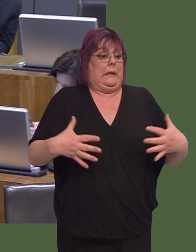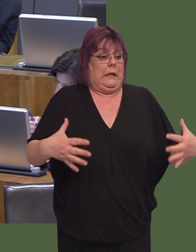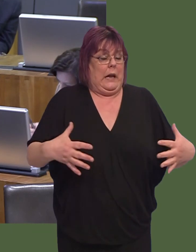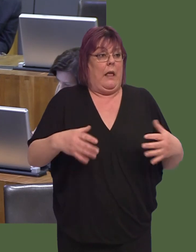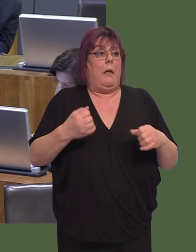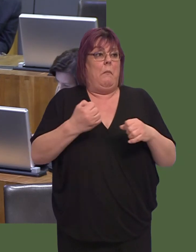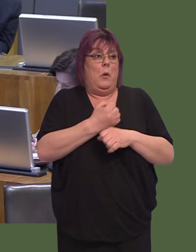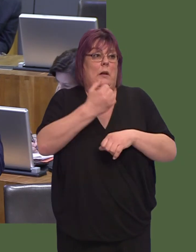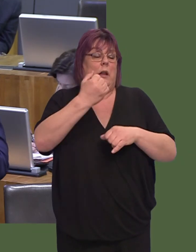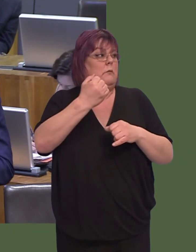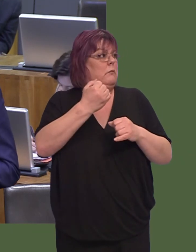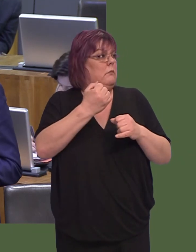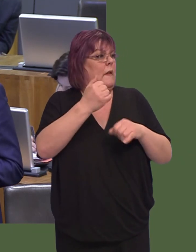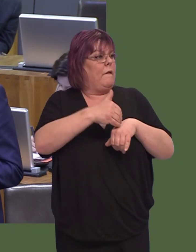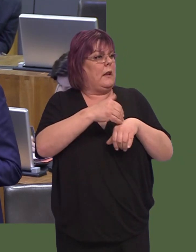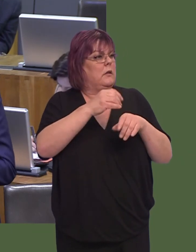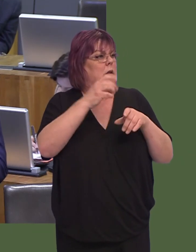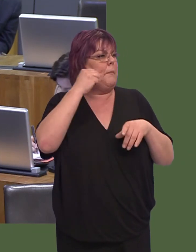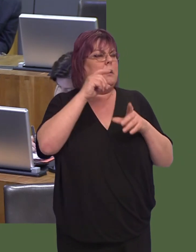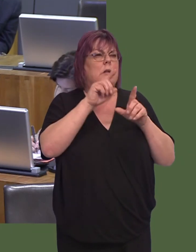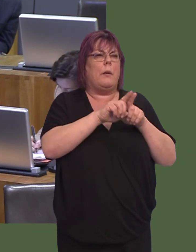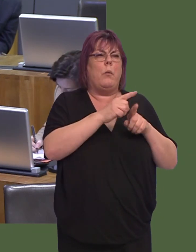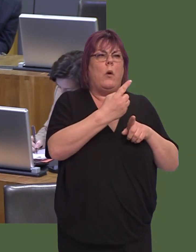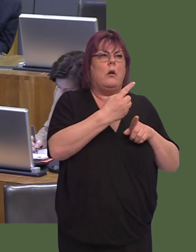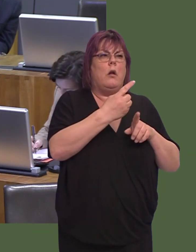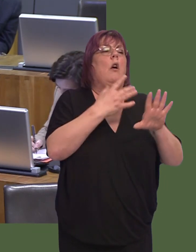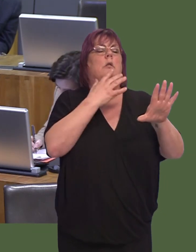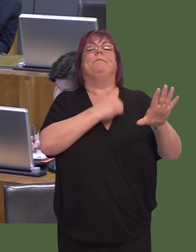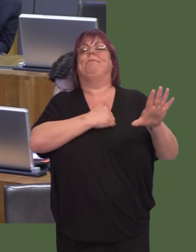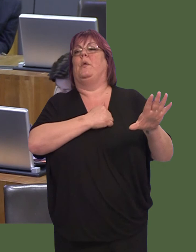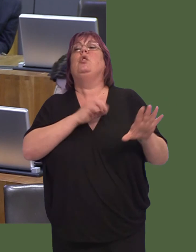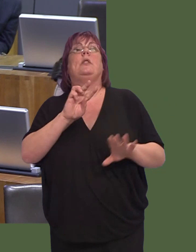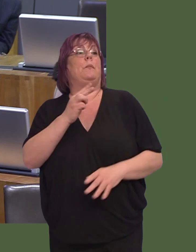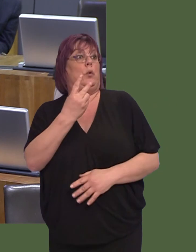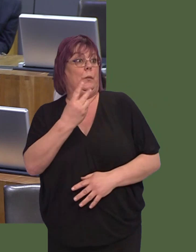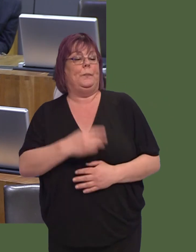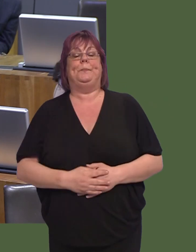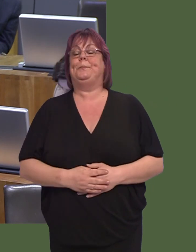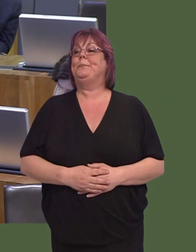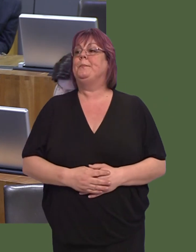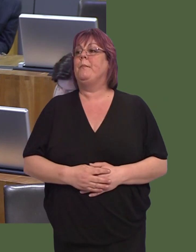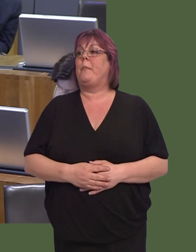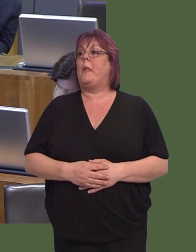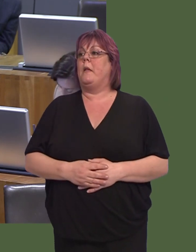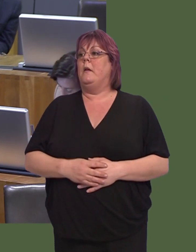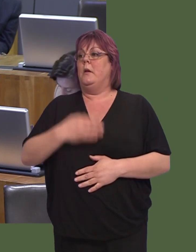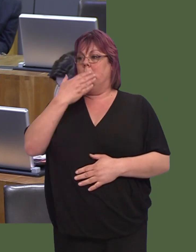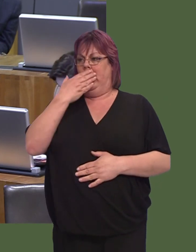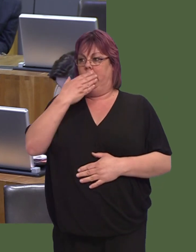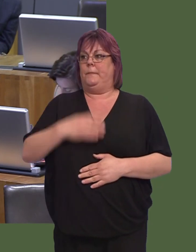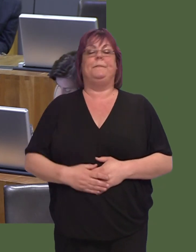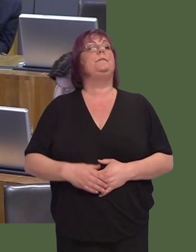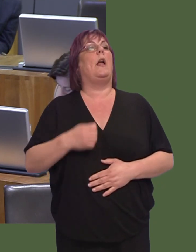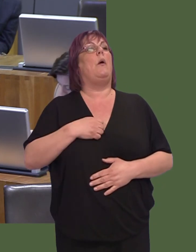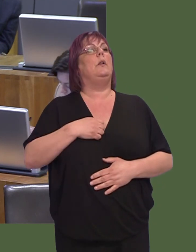diabetes. The obesity strategy will, type 2 diabetes I think, I'm right in saying, I'll be corrected by the medics in the chamber. Our obesity strategy, or